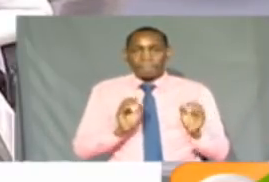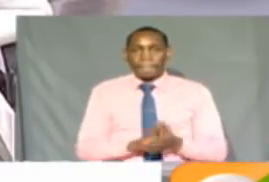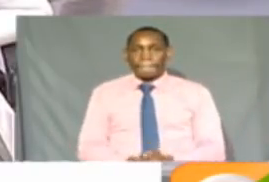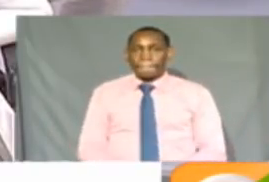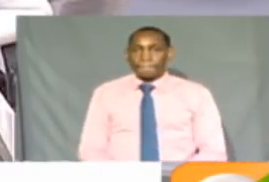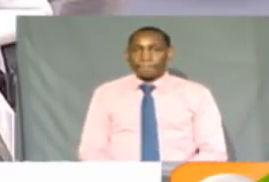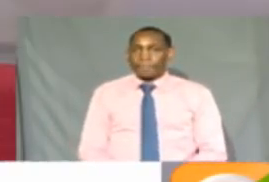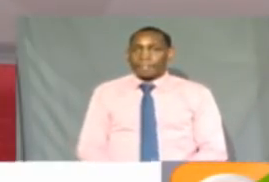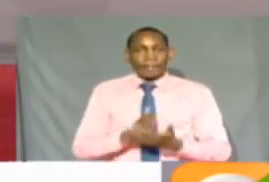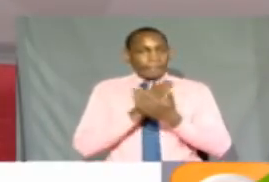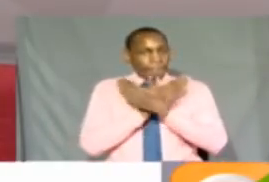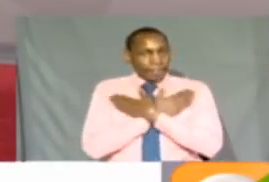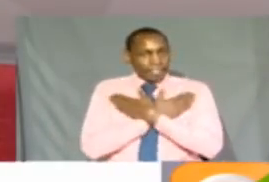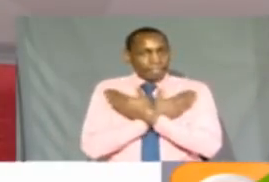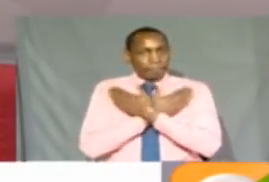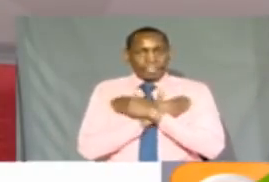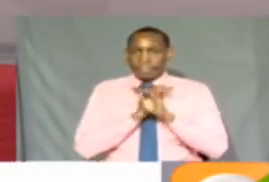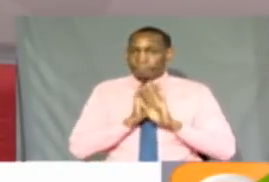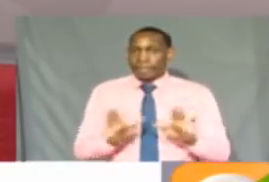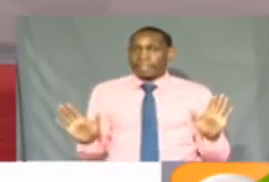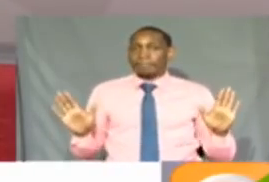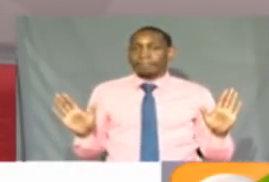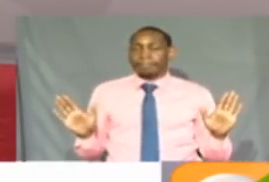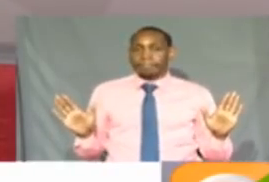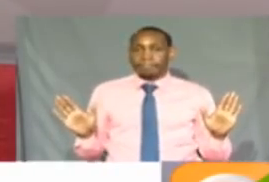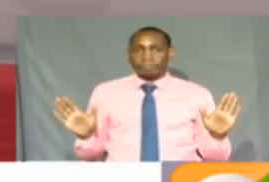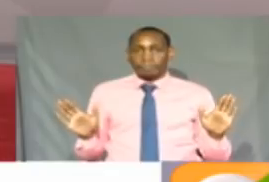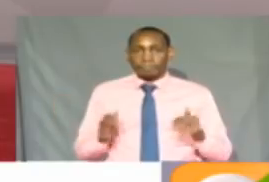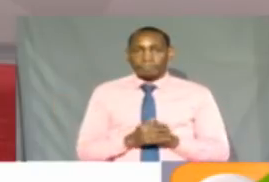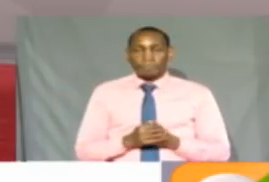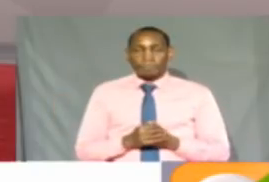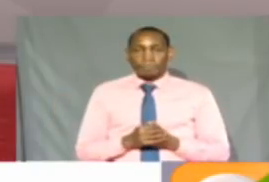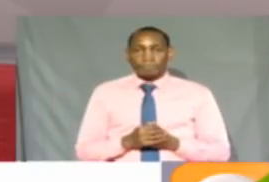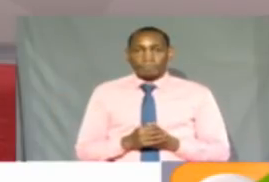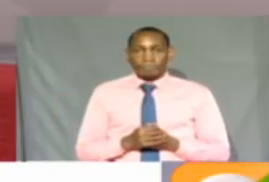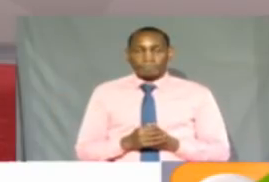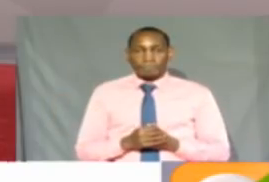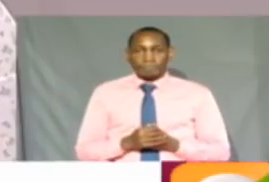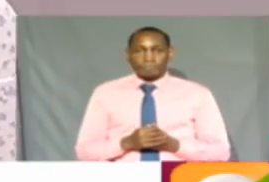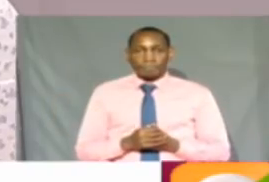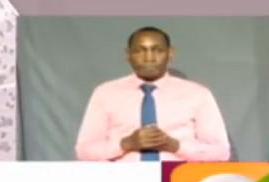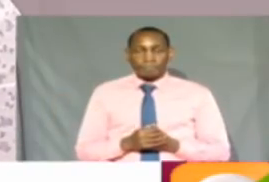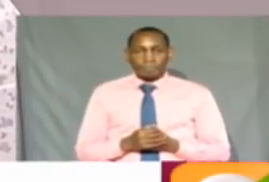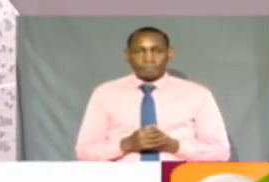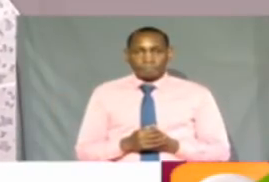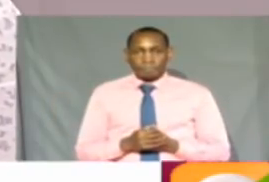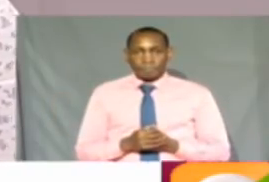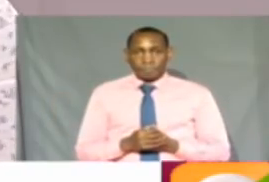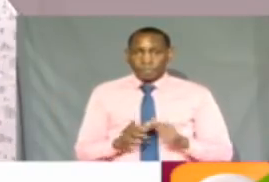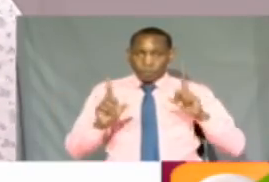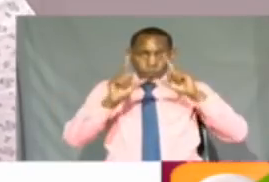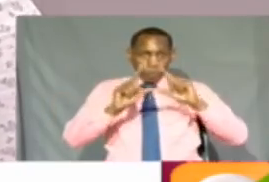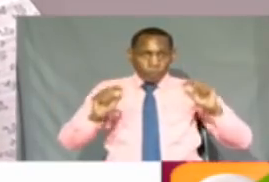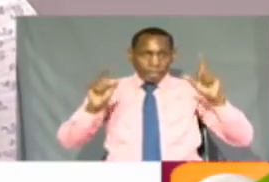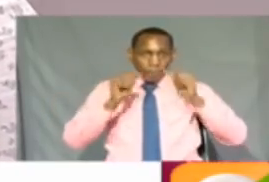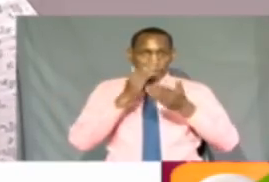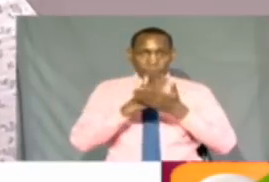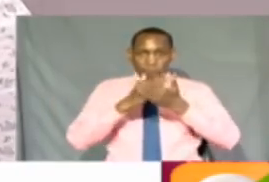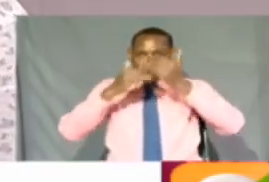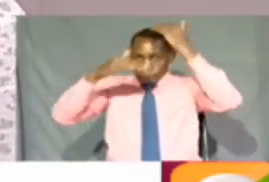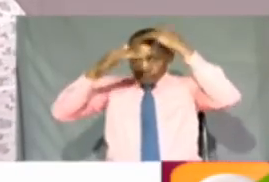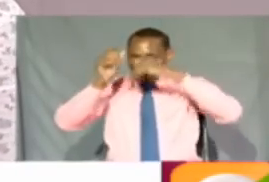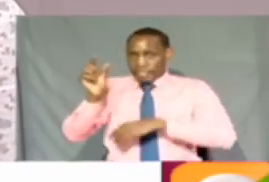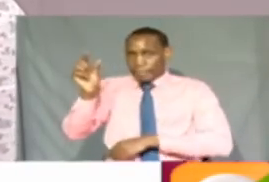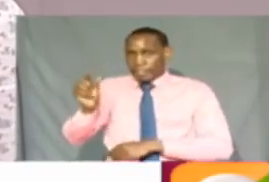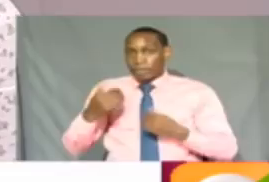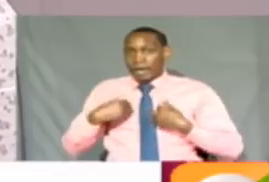should just be friendships while that's they're it. On campus, and campus then escalates to... Because honestly, to be honest, a campus guy, as you said,